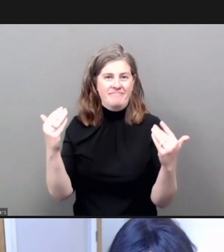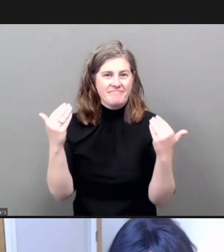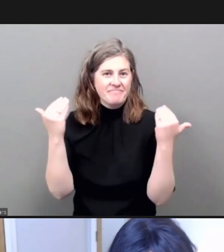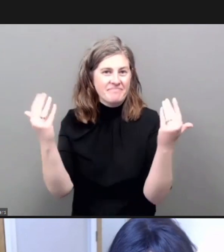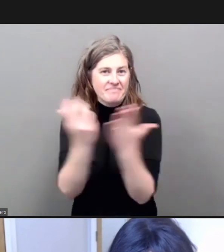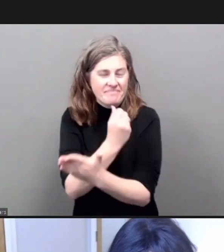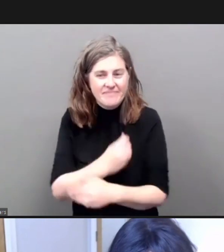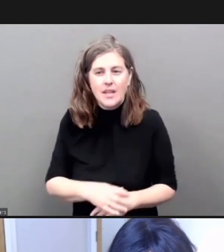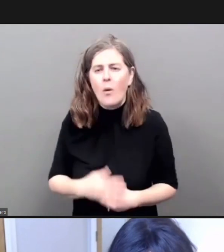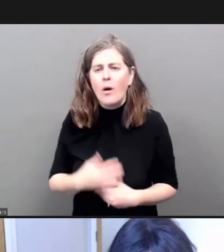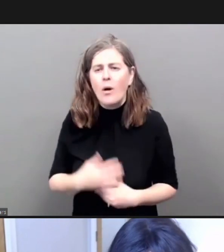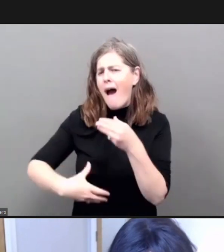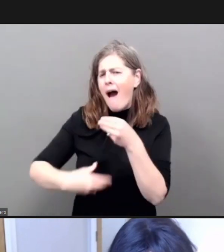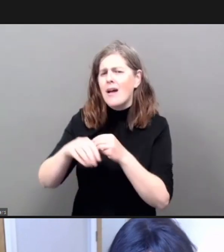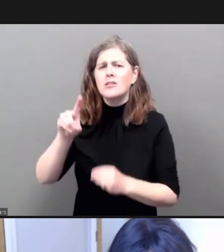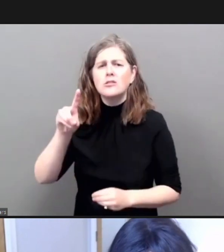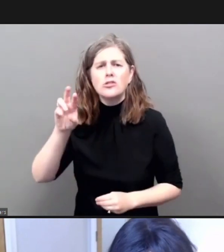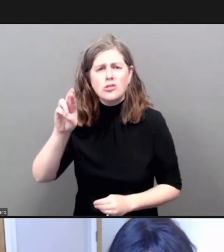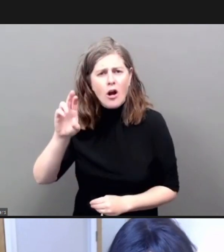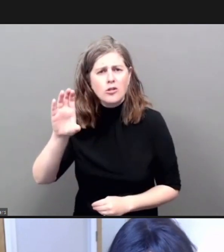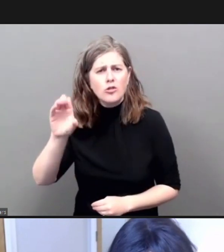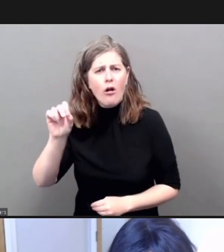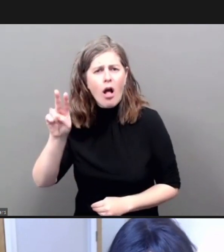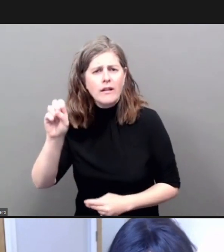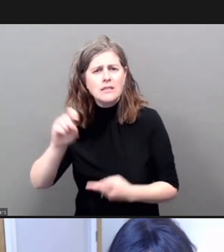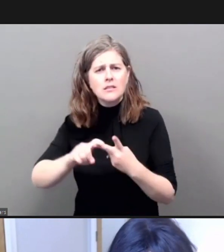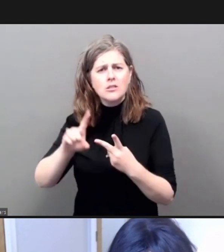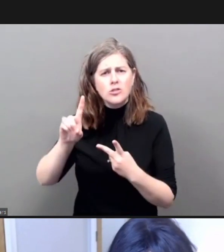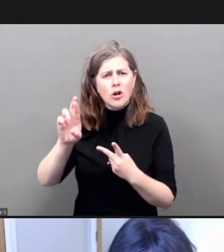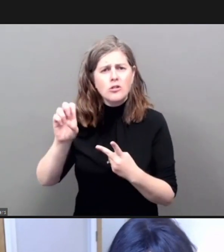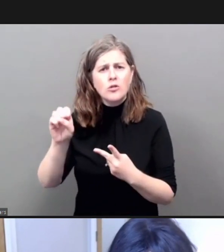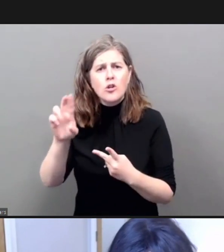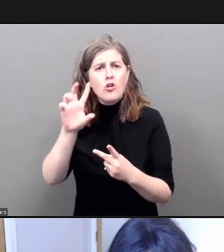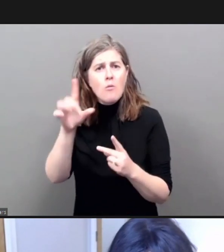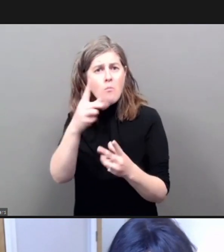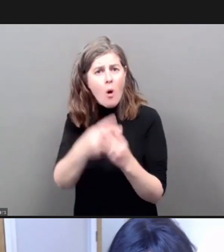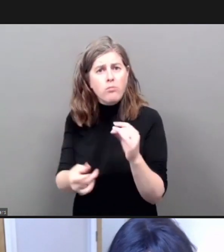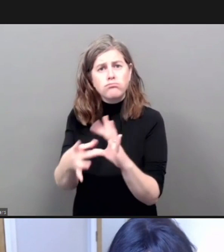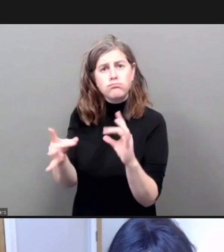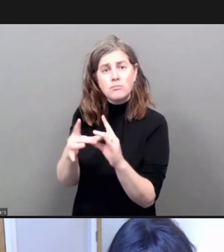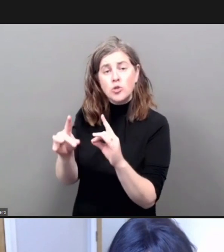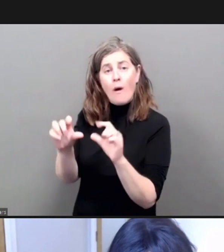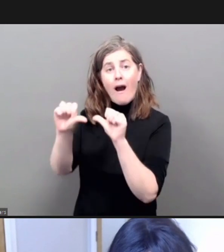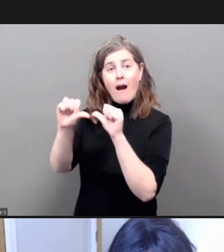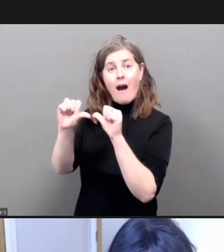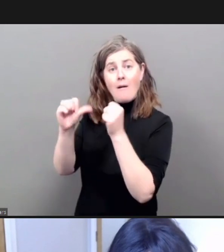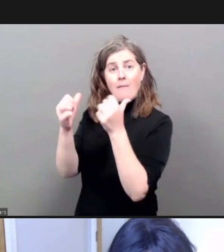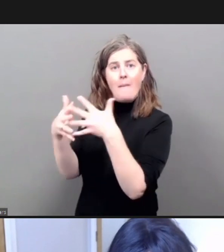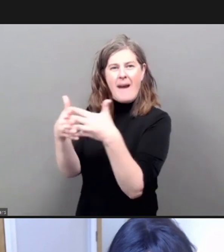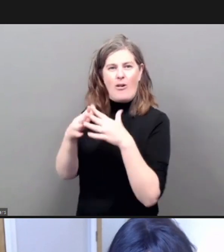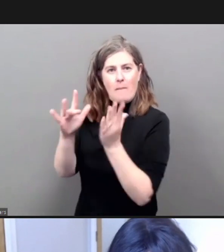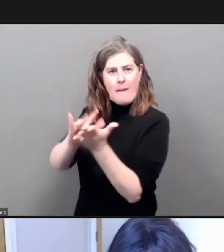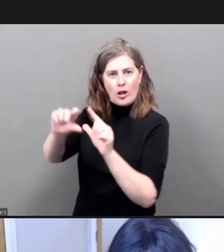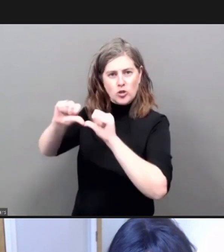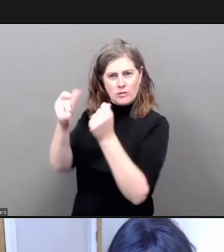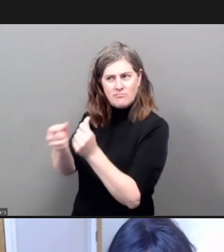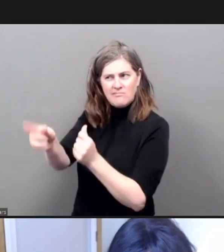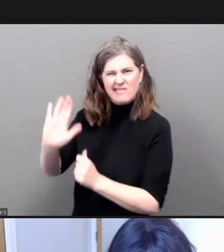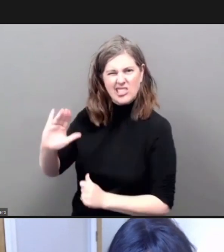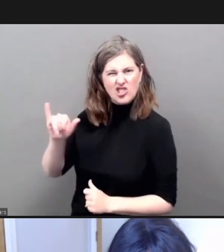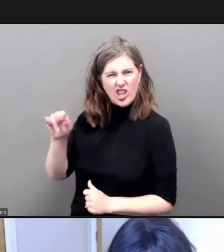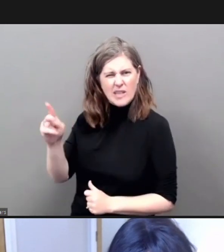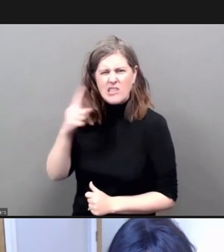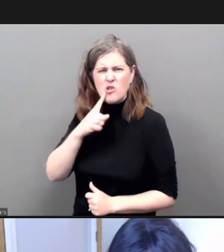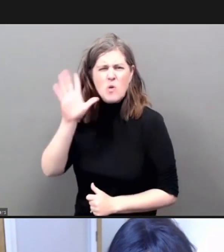ask really quickly, Dr. Collins and Dr. Scrase, you both spoke to the American Medical Association in January, and at the time said you were